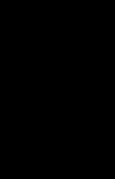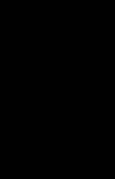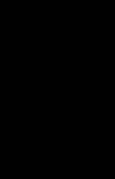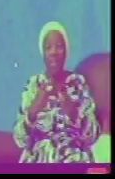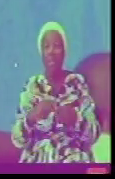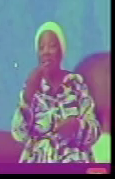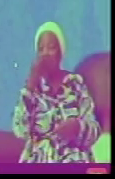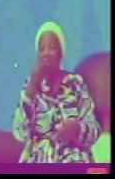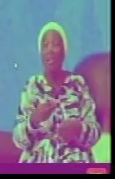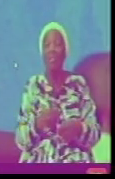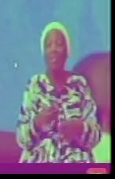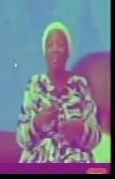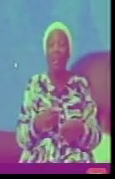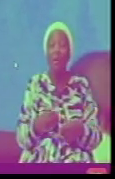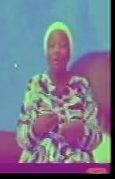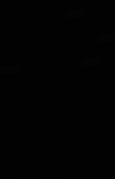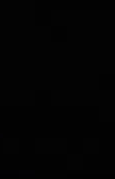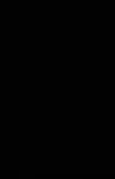remember